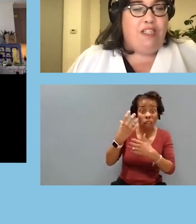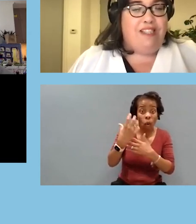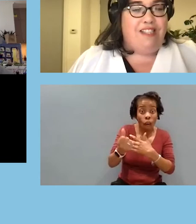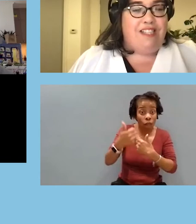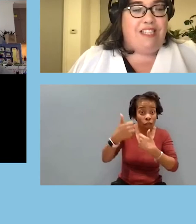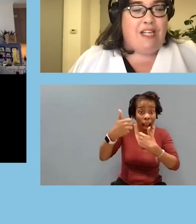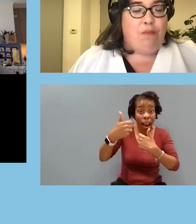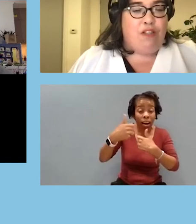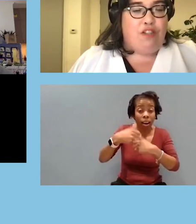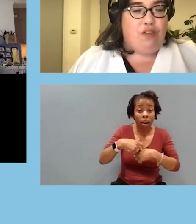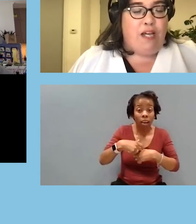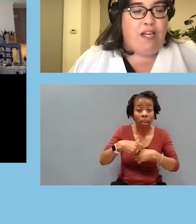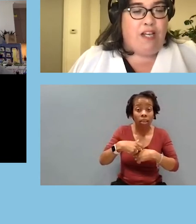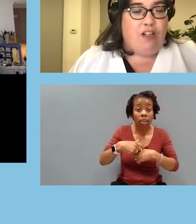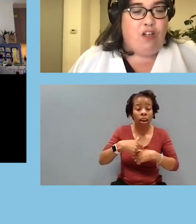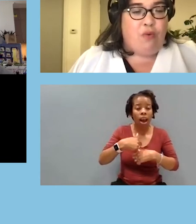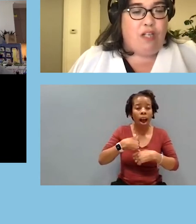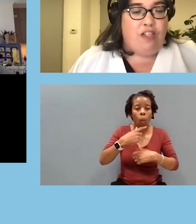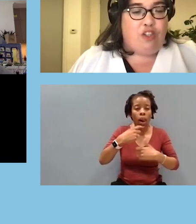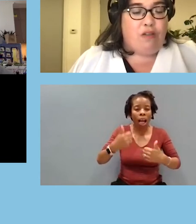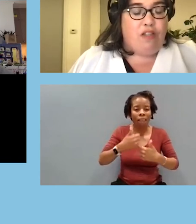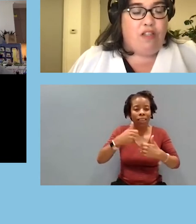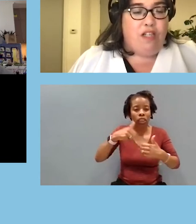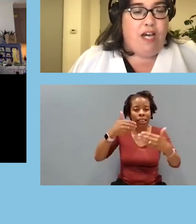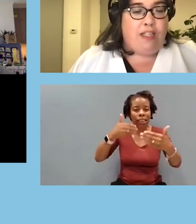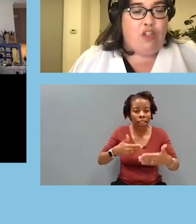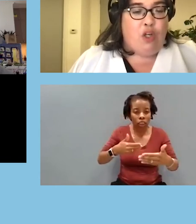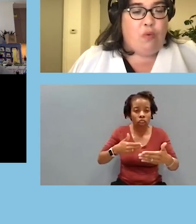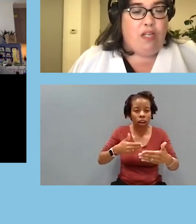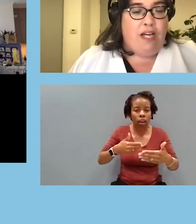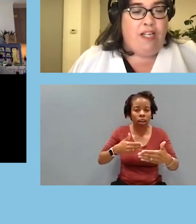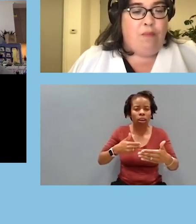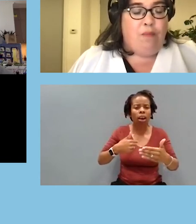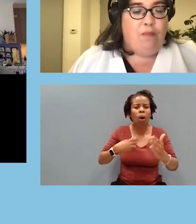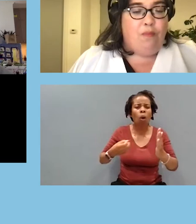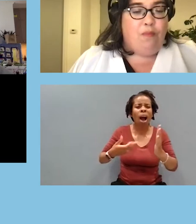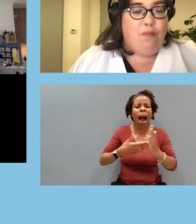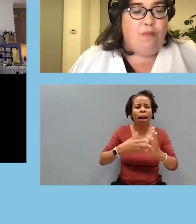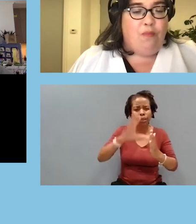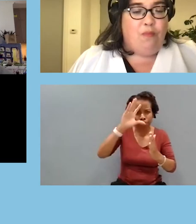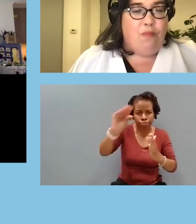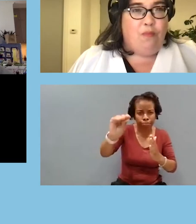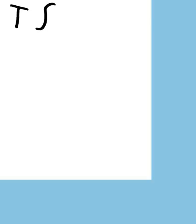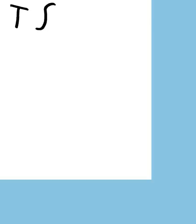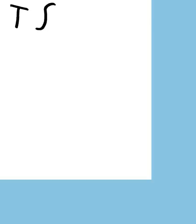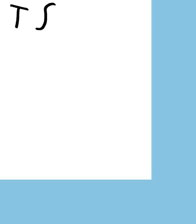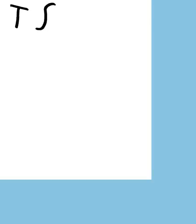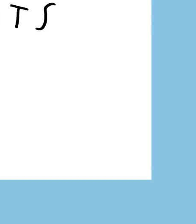this segment to a close and just add a note.